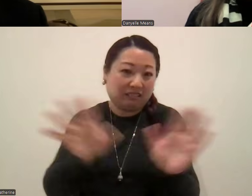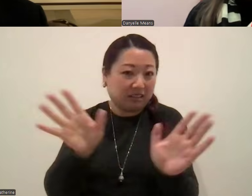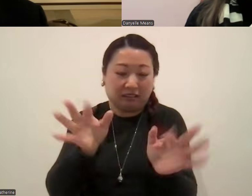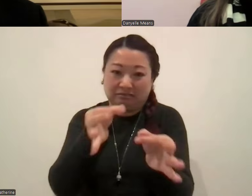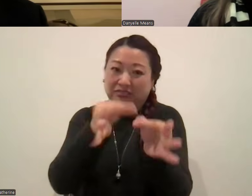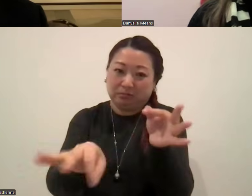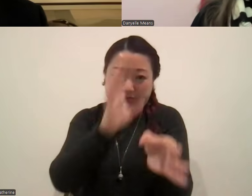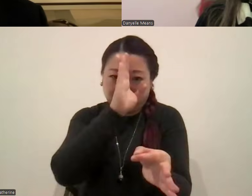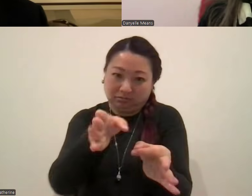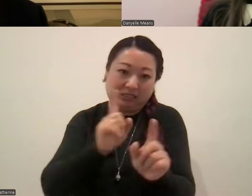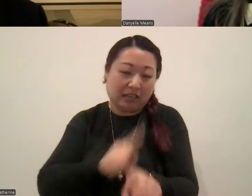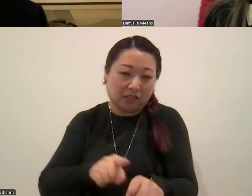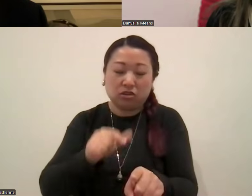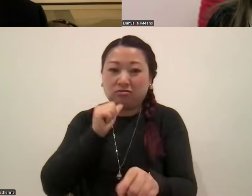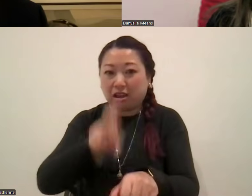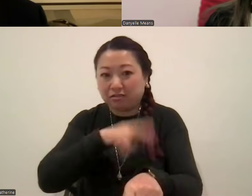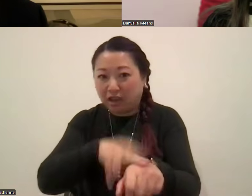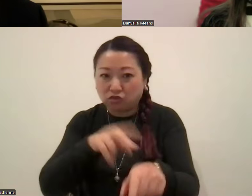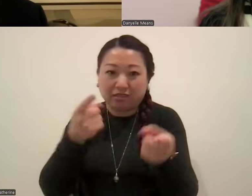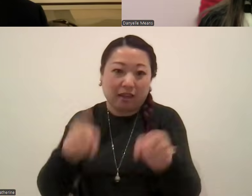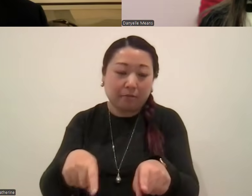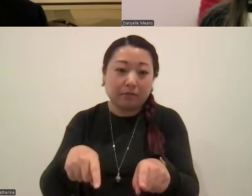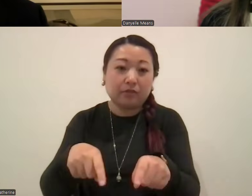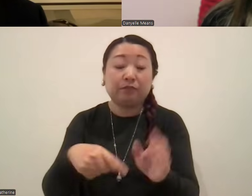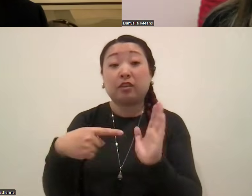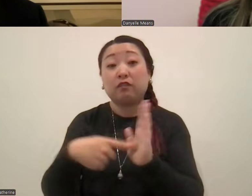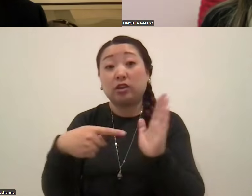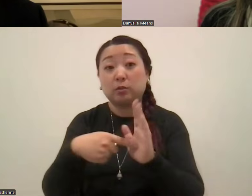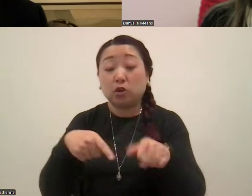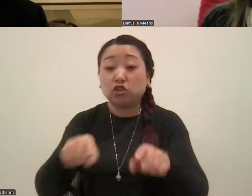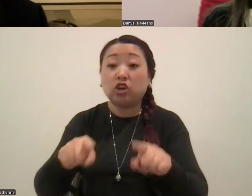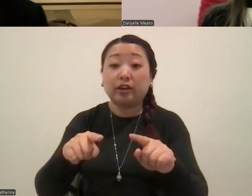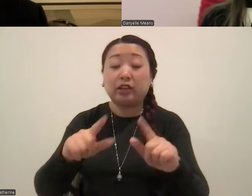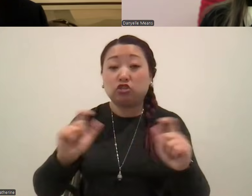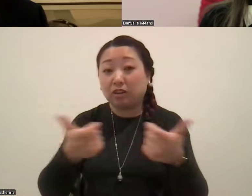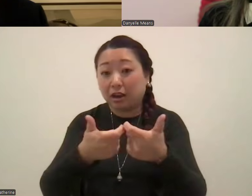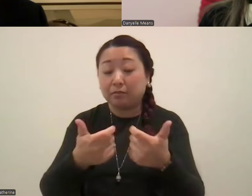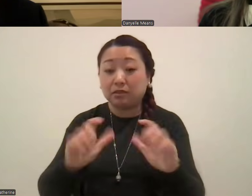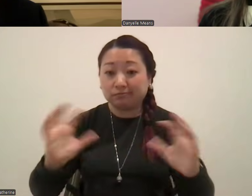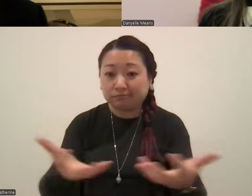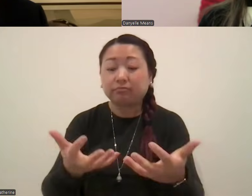happen naturally. At the convening, for example, we held in November,